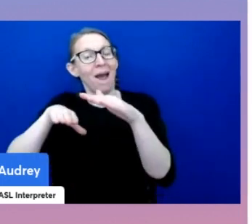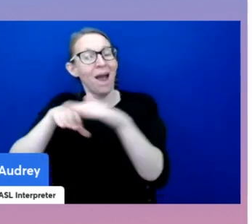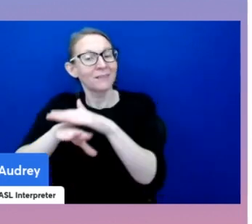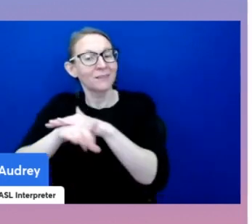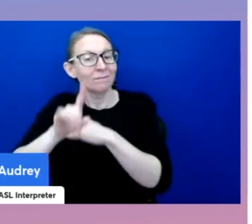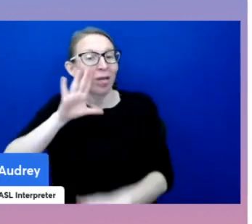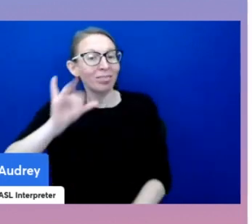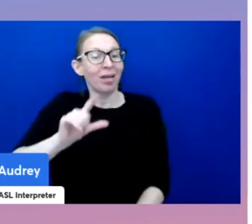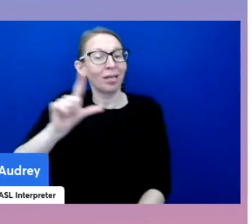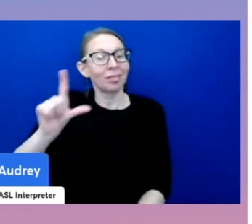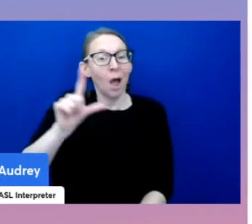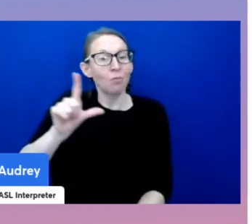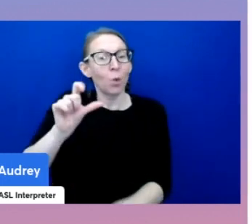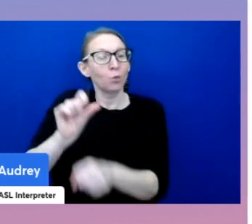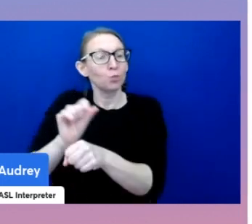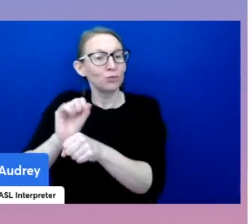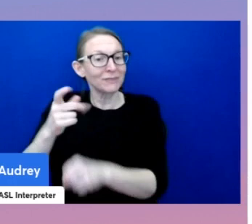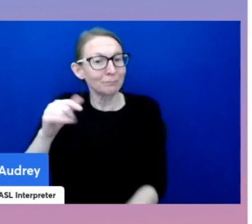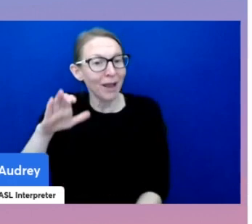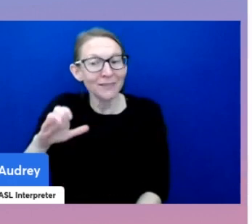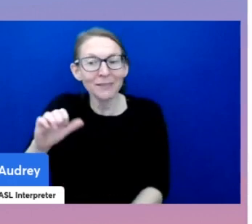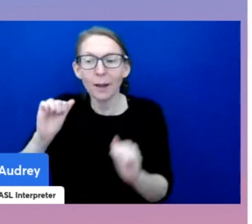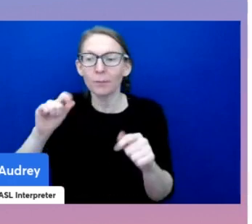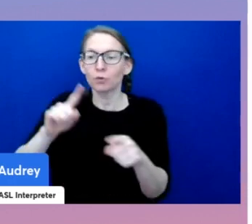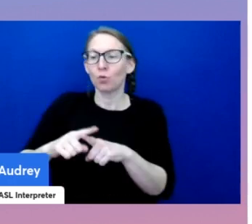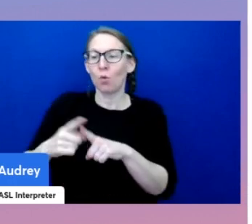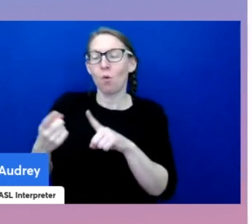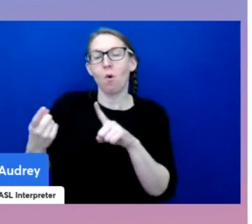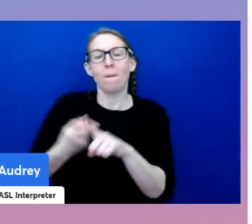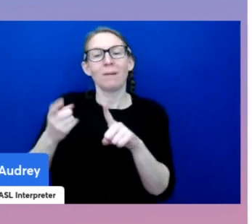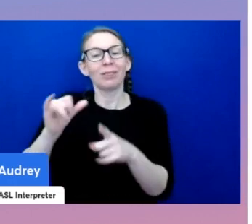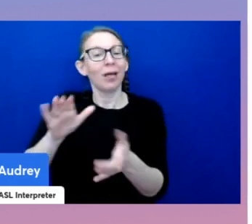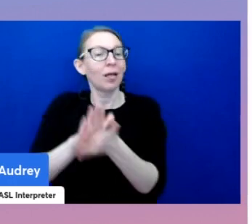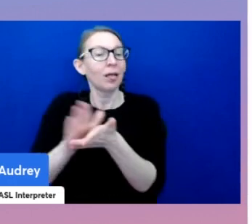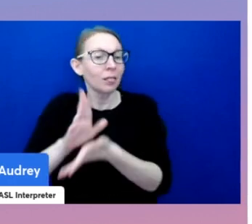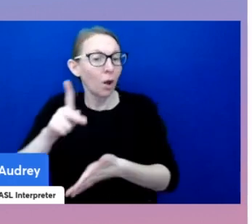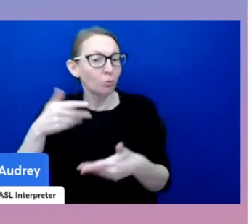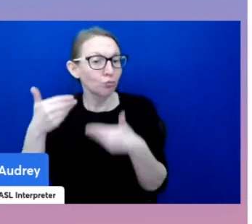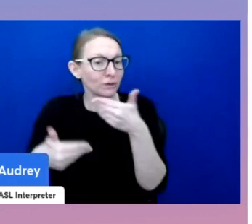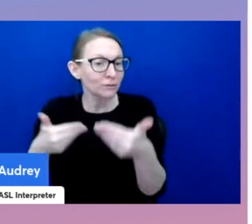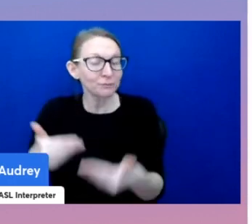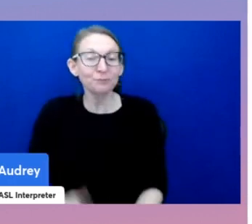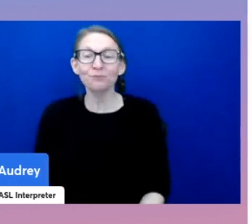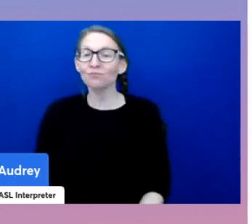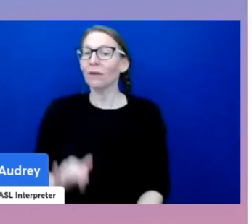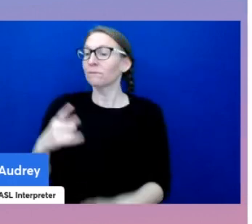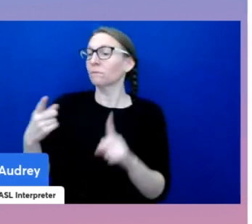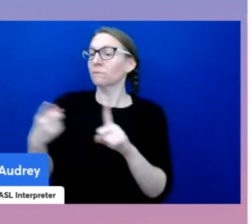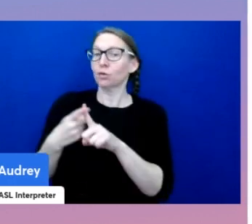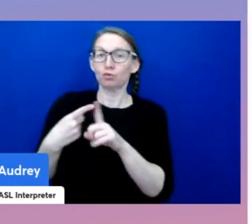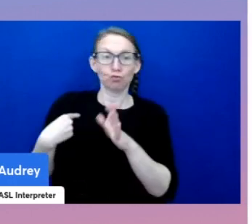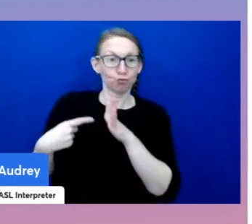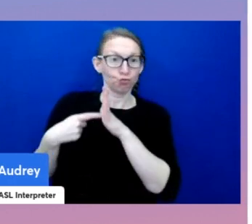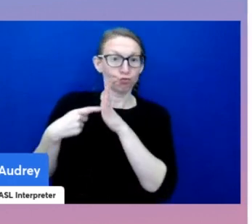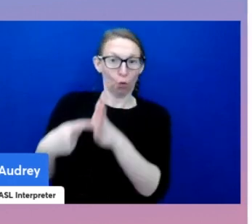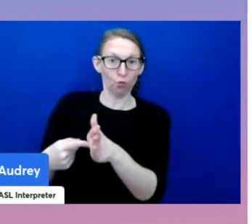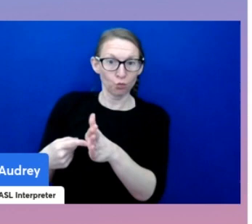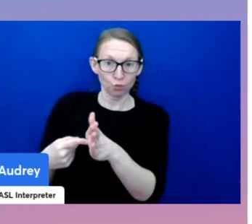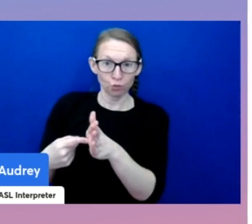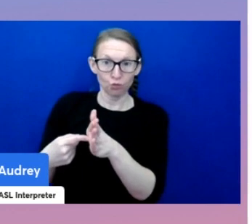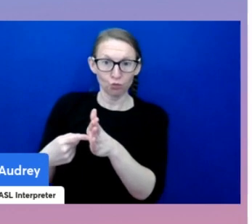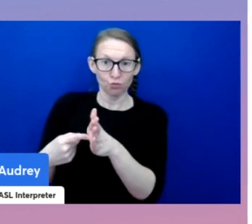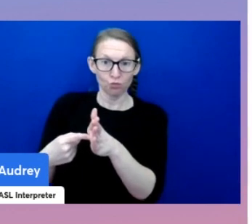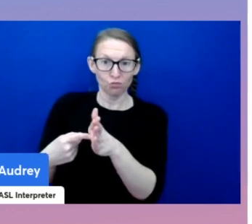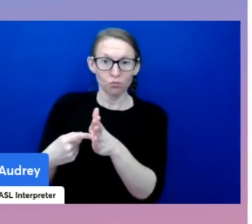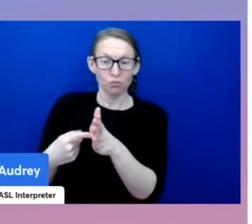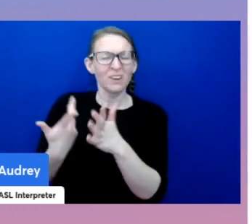library workspaces and to automate the cleanup process. The first thing I want to show you is what